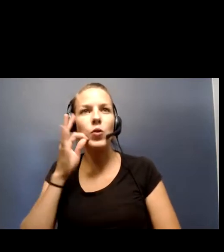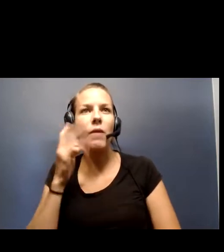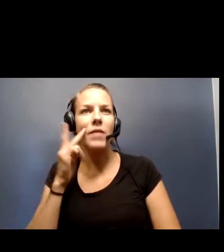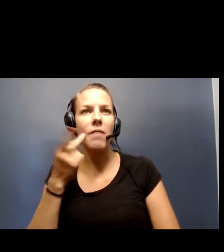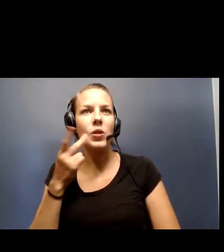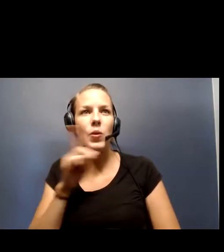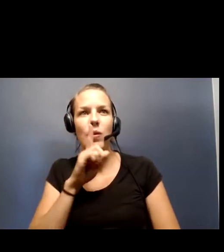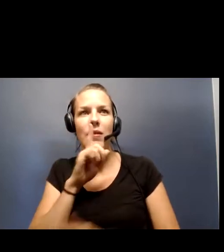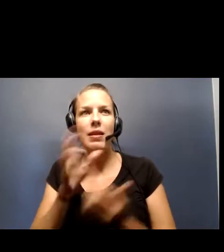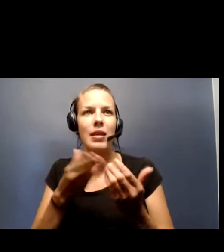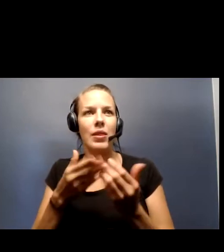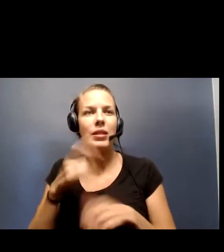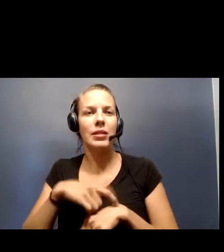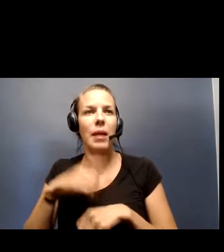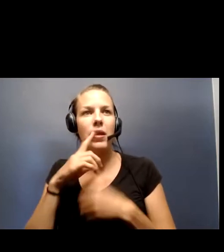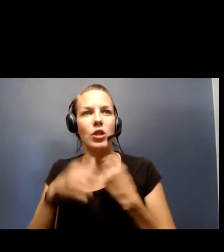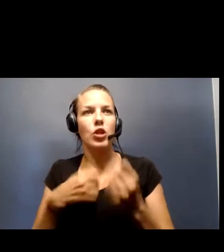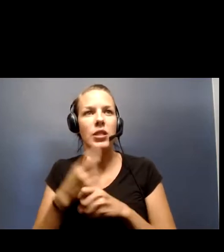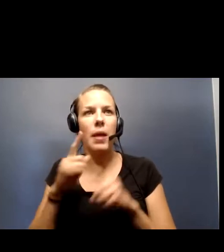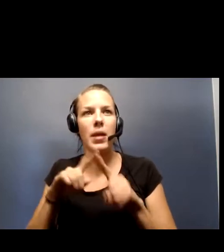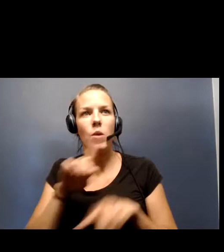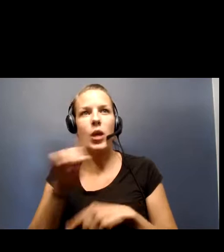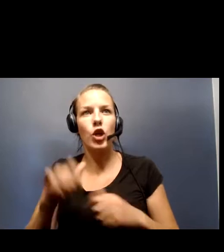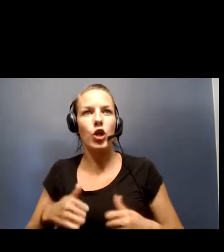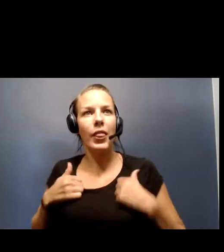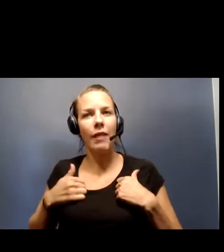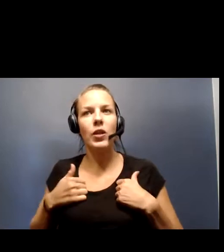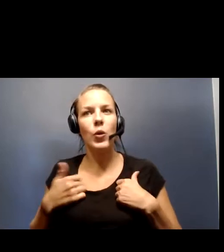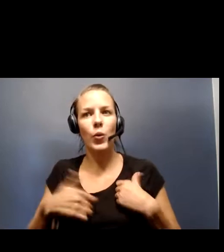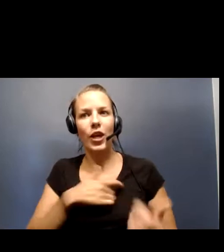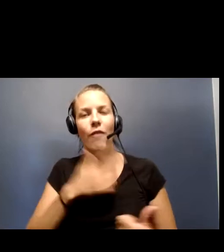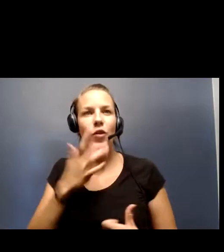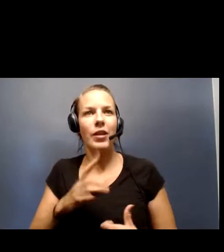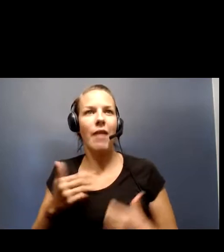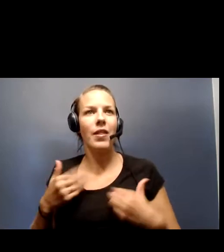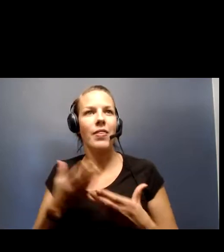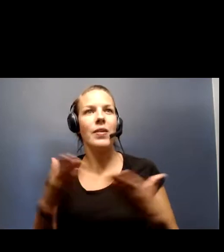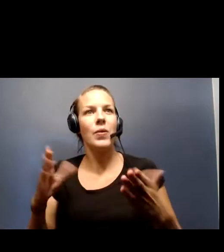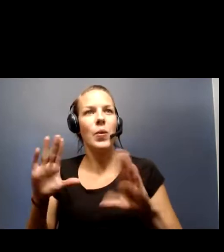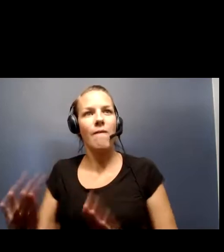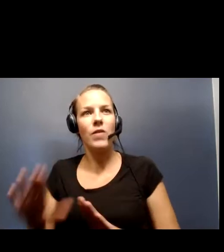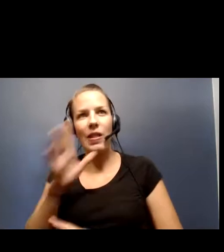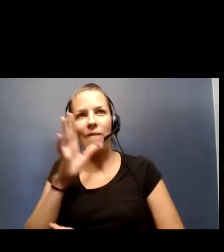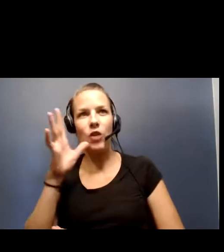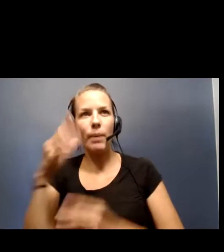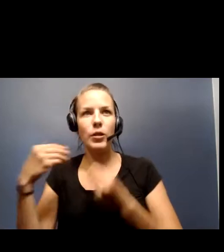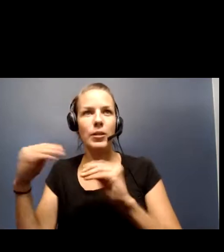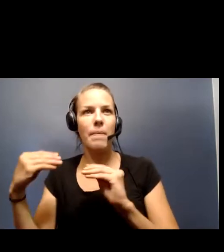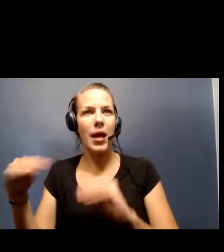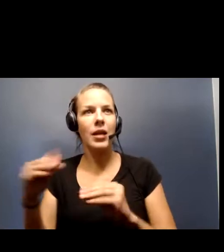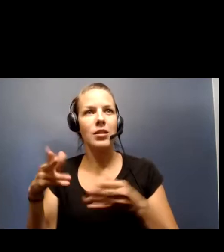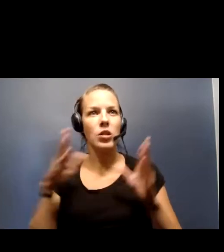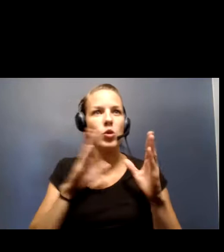really easy at this time of year, depending on where you live. And we are fortunate to have things like a wonderful farmer's market and some roadside